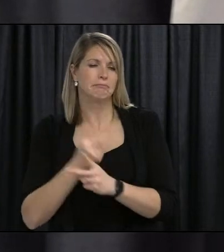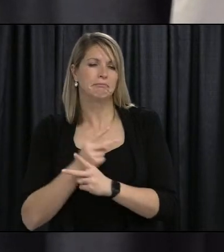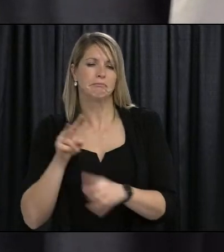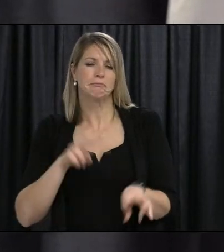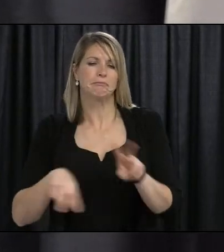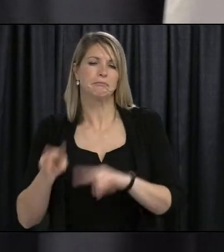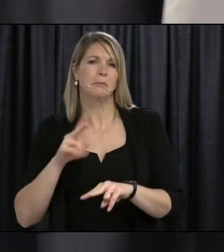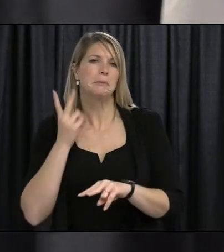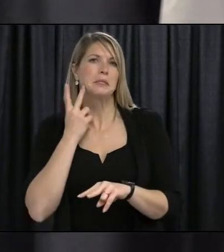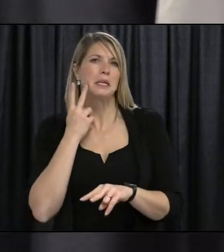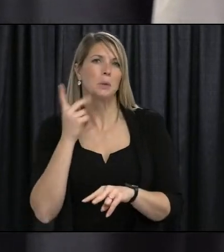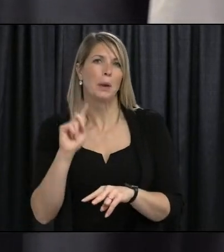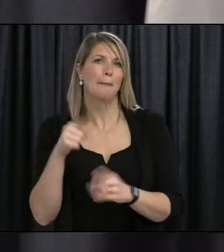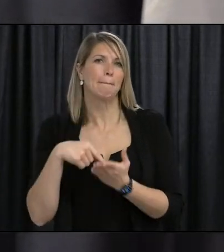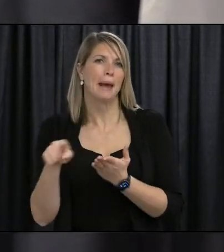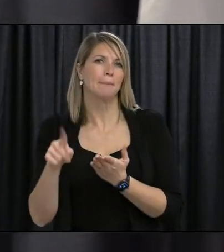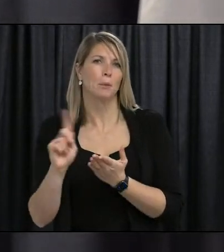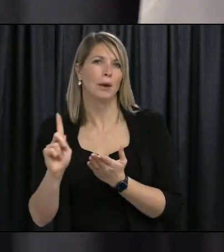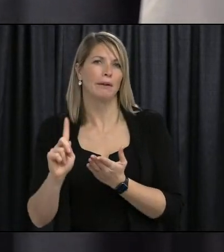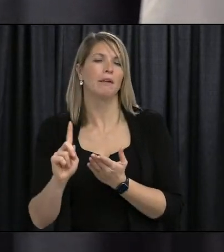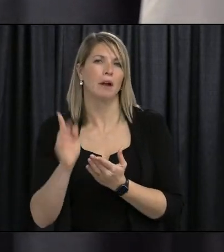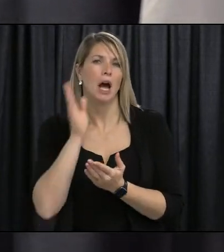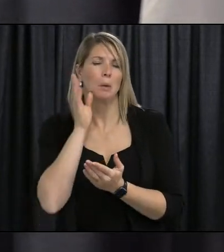and then see where that is.